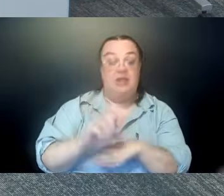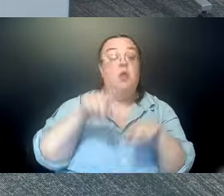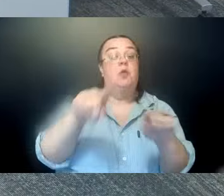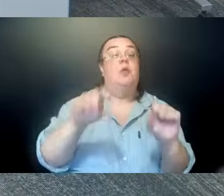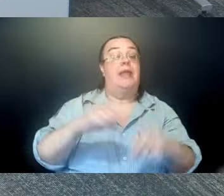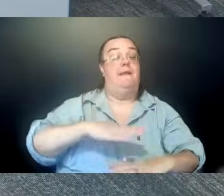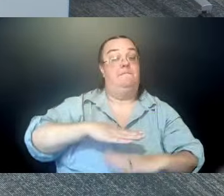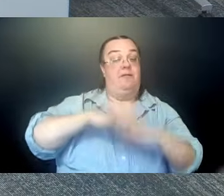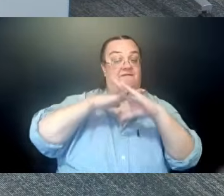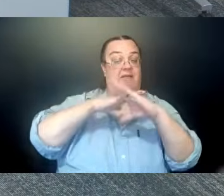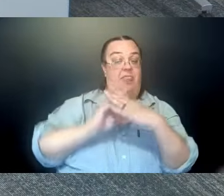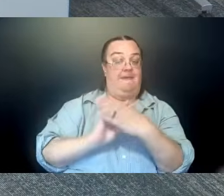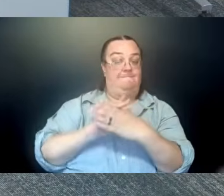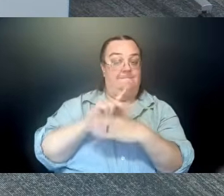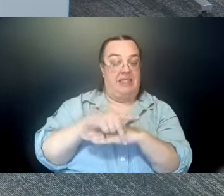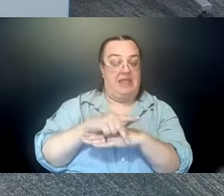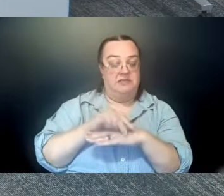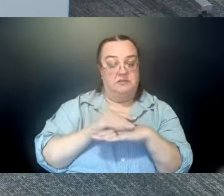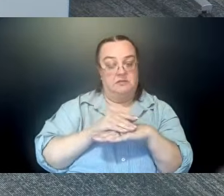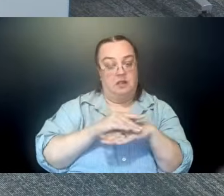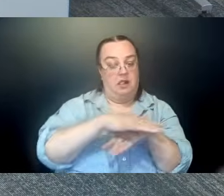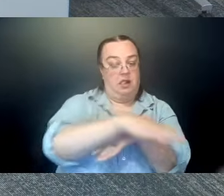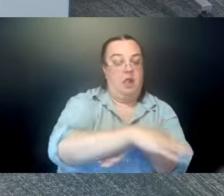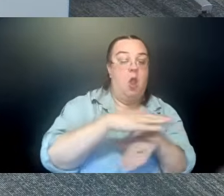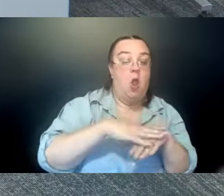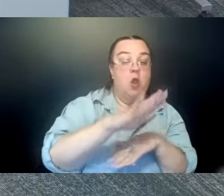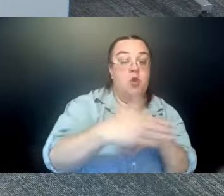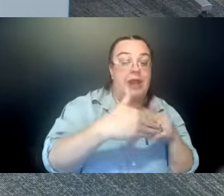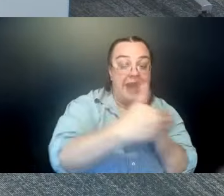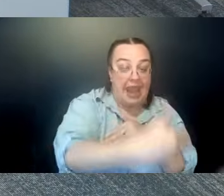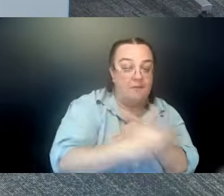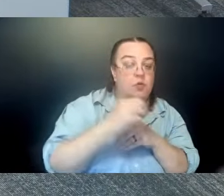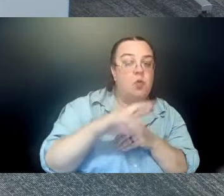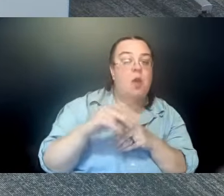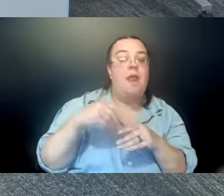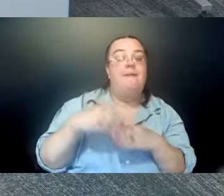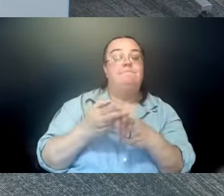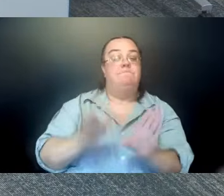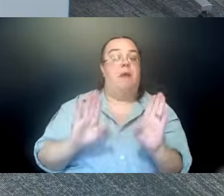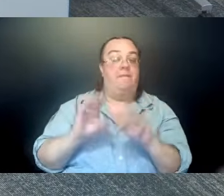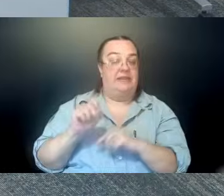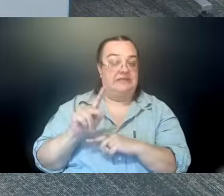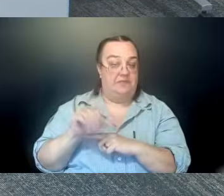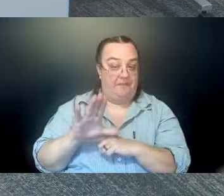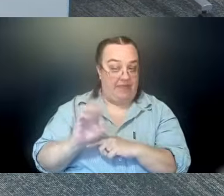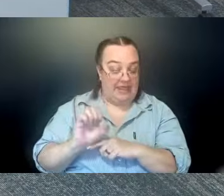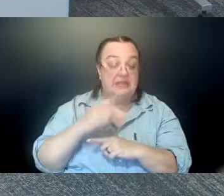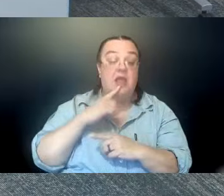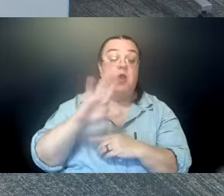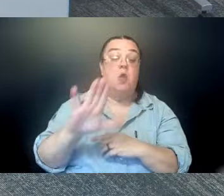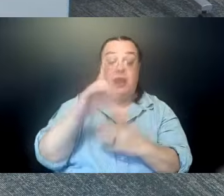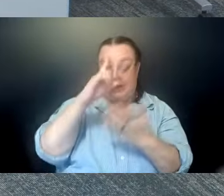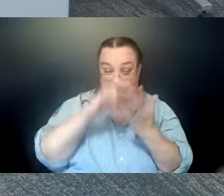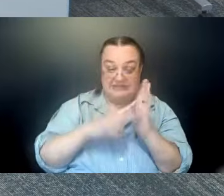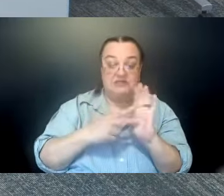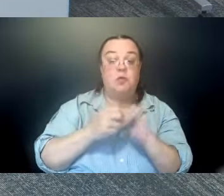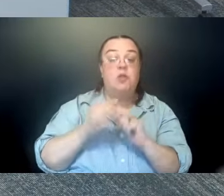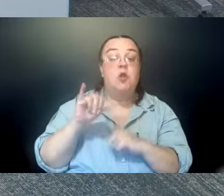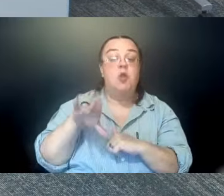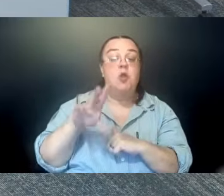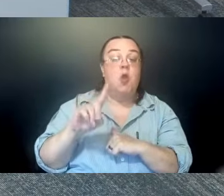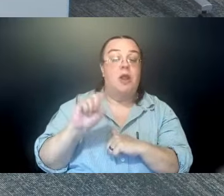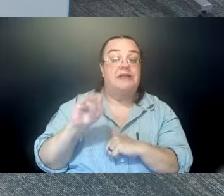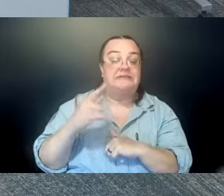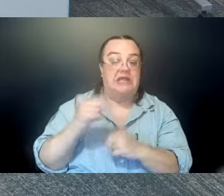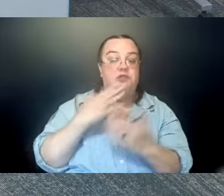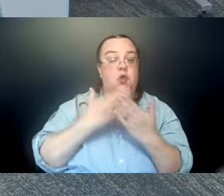your plants from encroaching on your neighbors or public space. Signaling your intentions with the yard sign is a good way to keep the